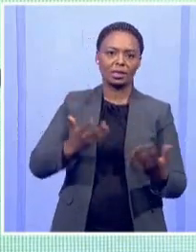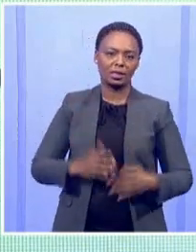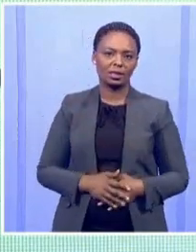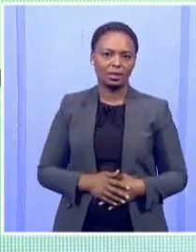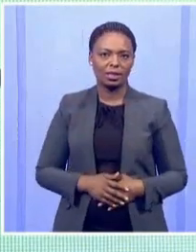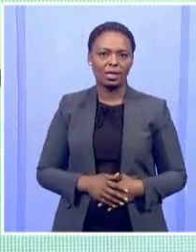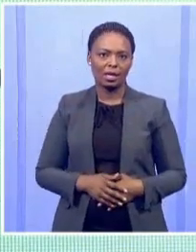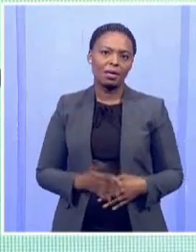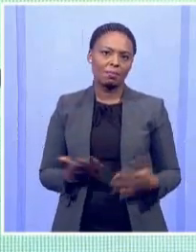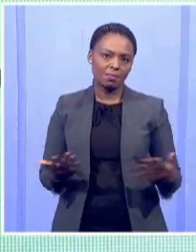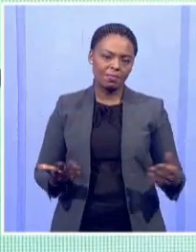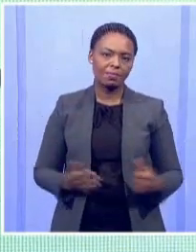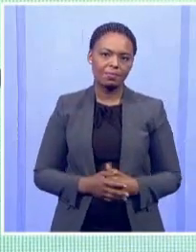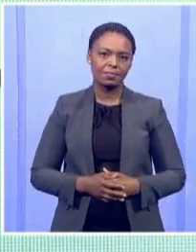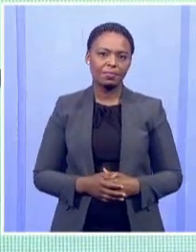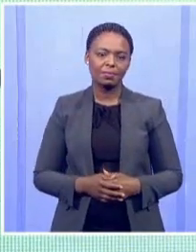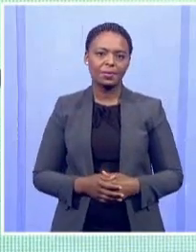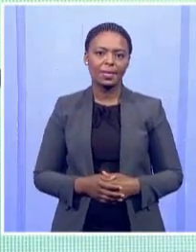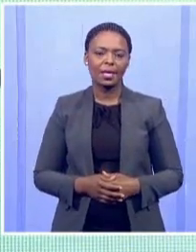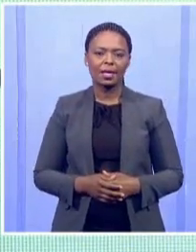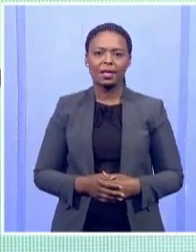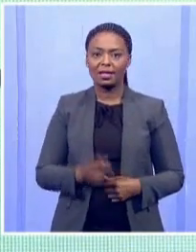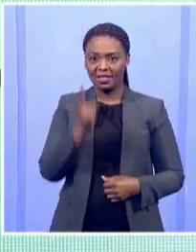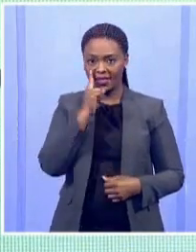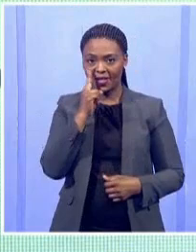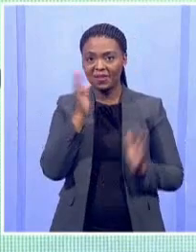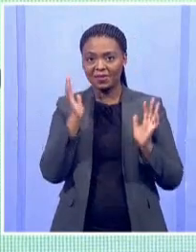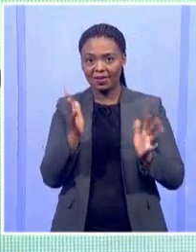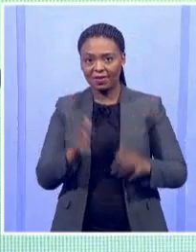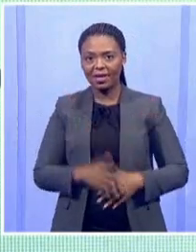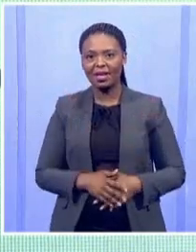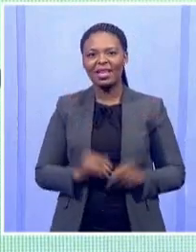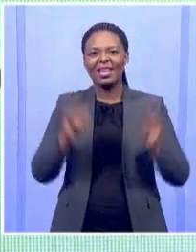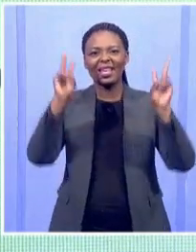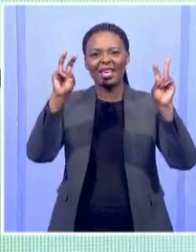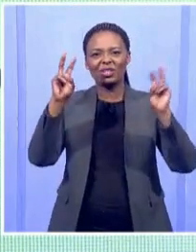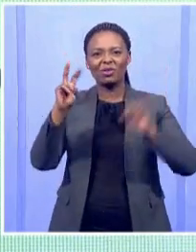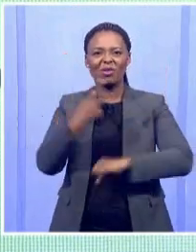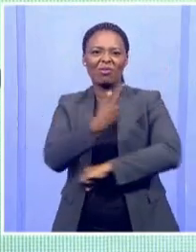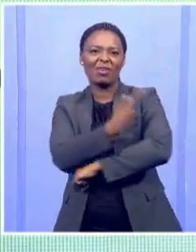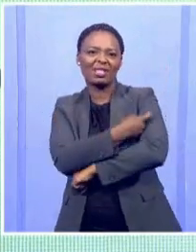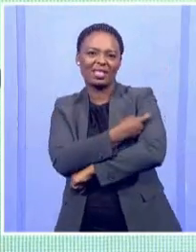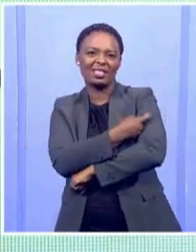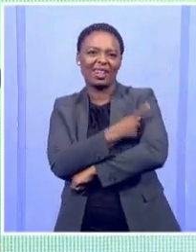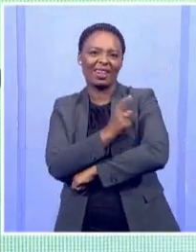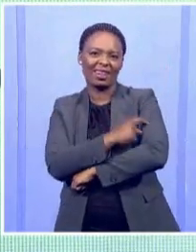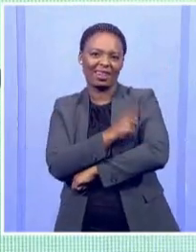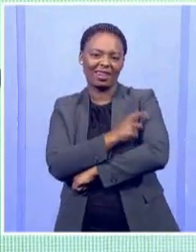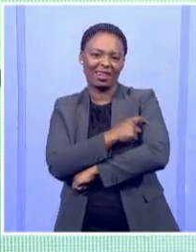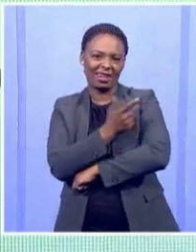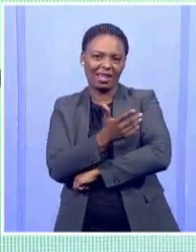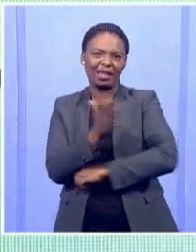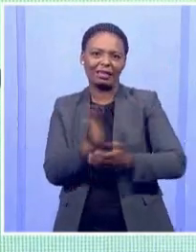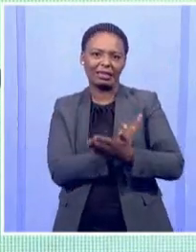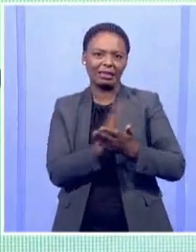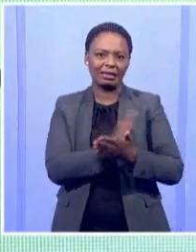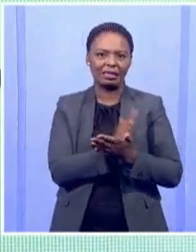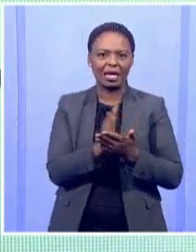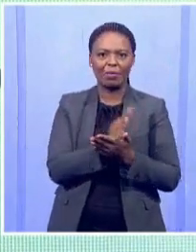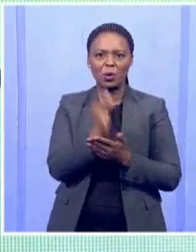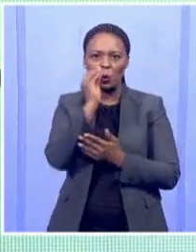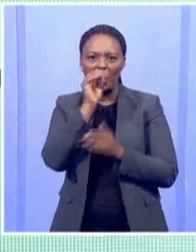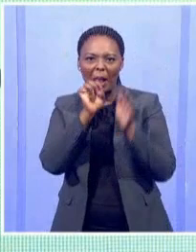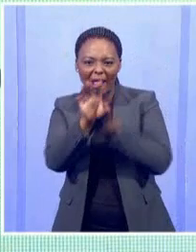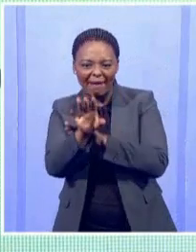seen, when we rolling out the vaccination programs, we see that also,